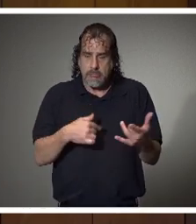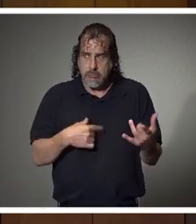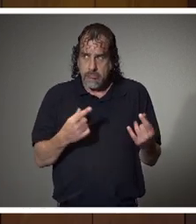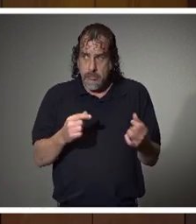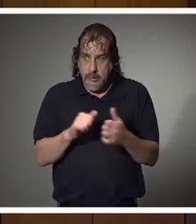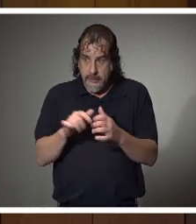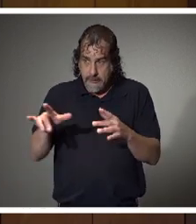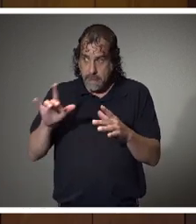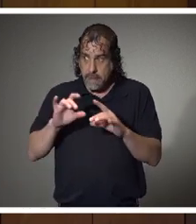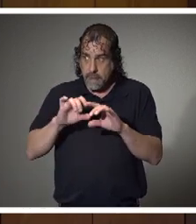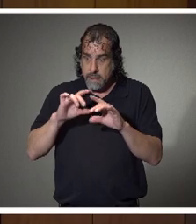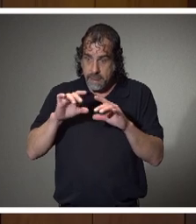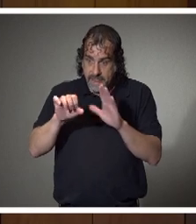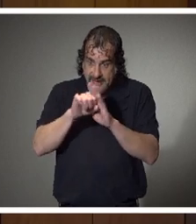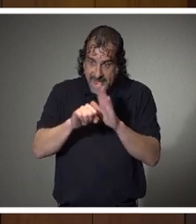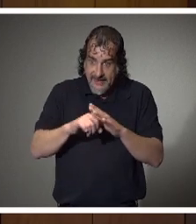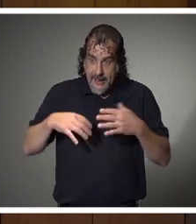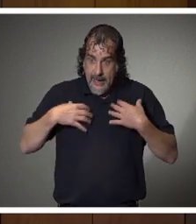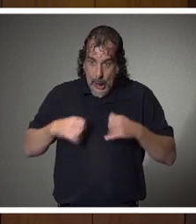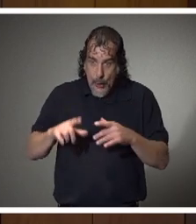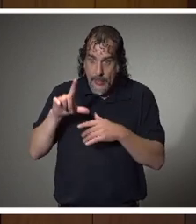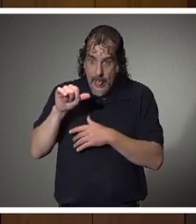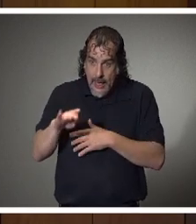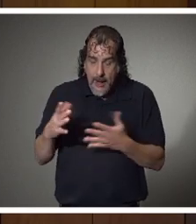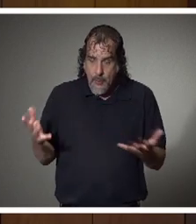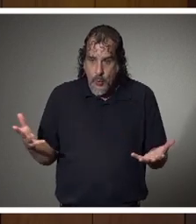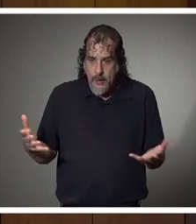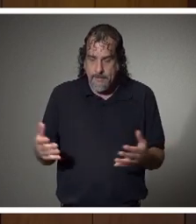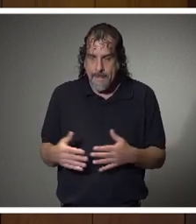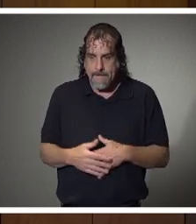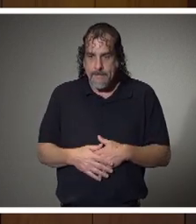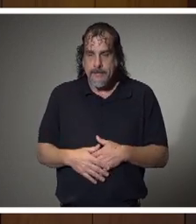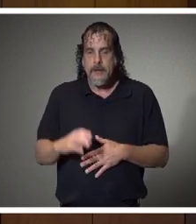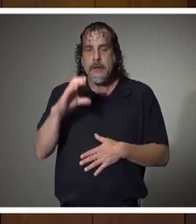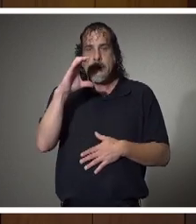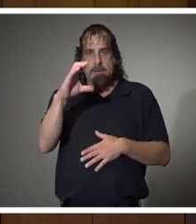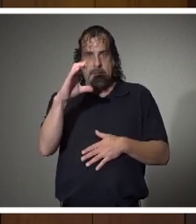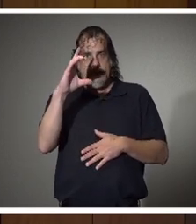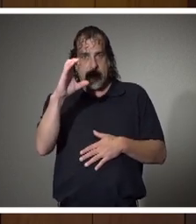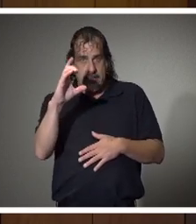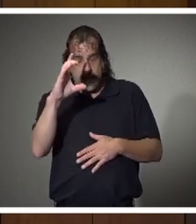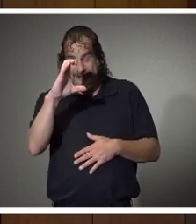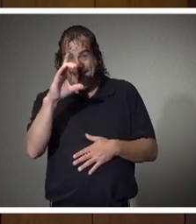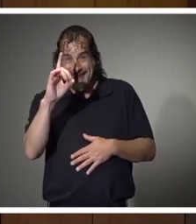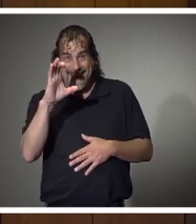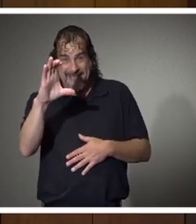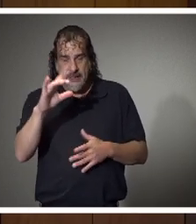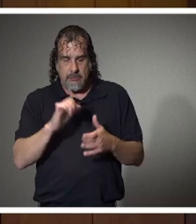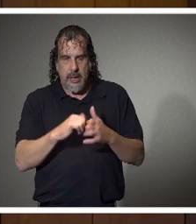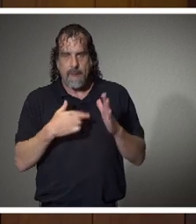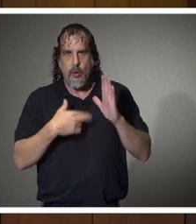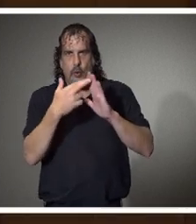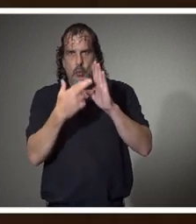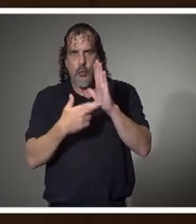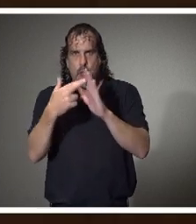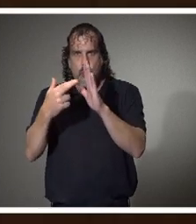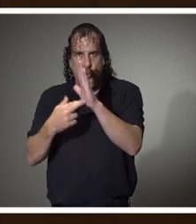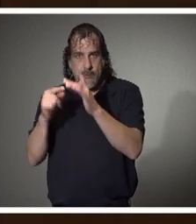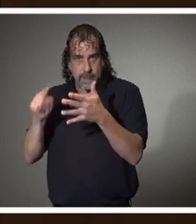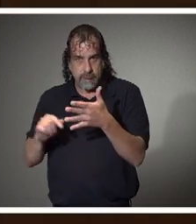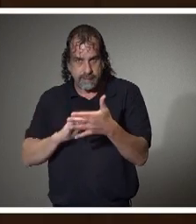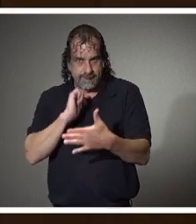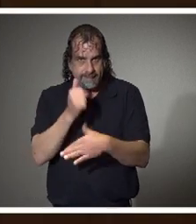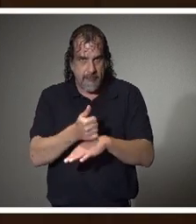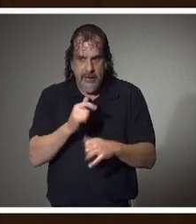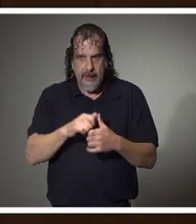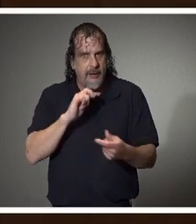health lab, or what do they need to be doing? So CDC has published several different guidelines about, and it's changing all the time,